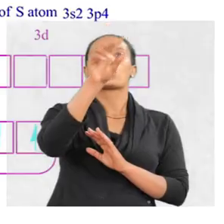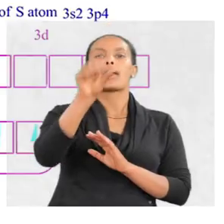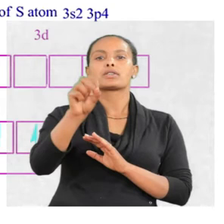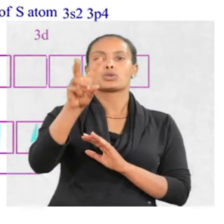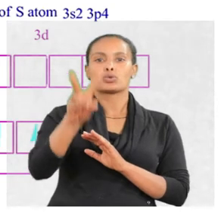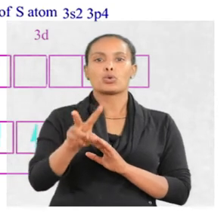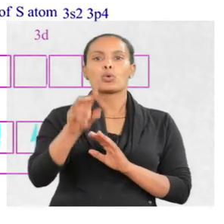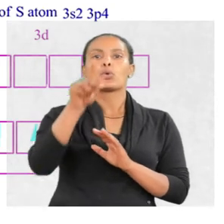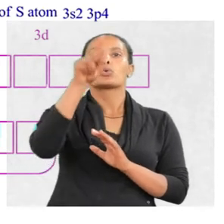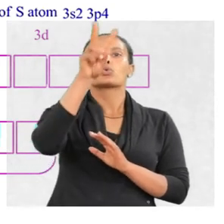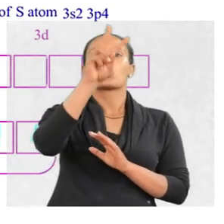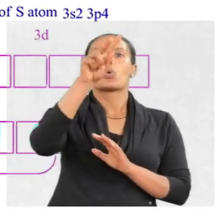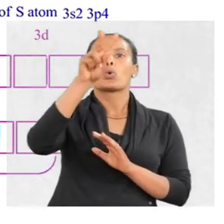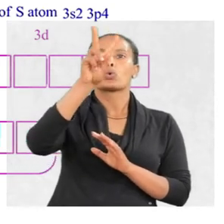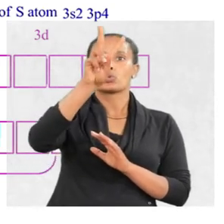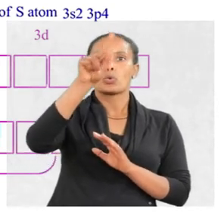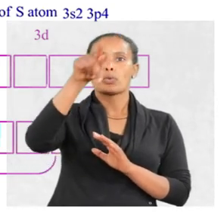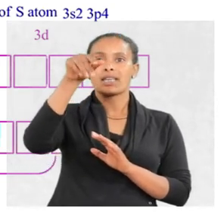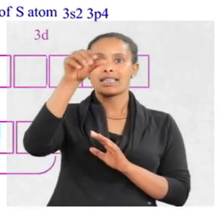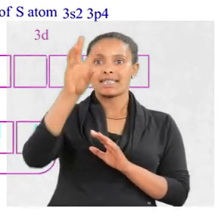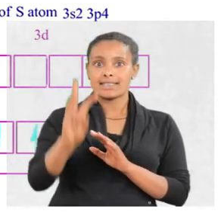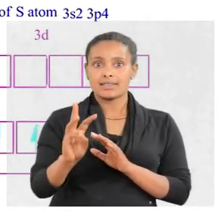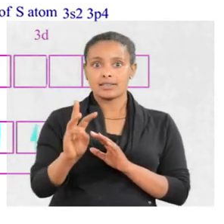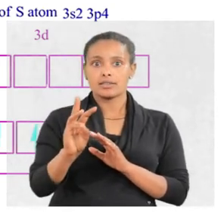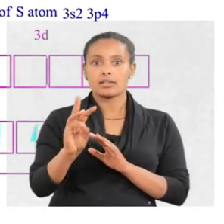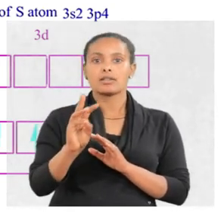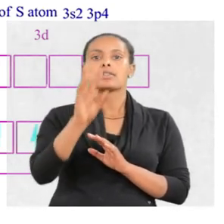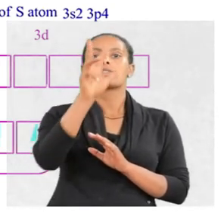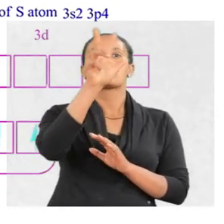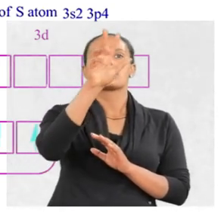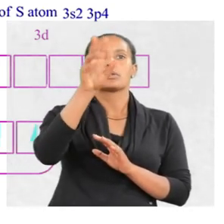2s2, 2p6, 3s2,